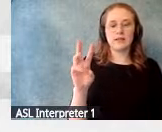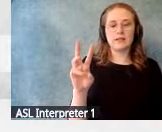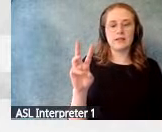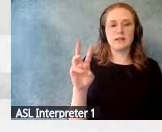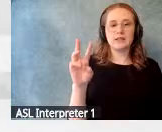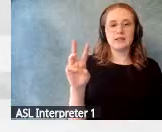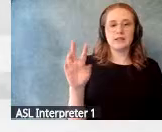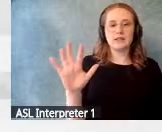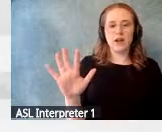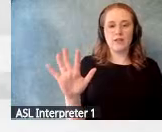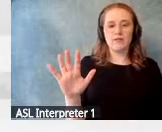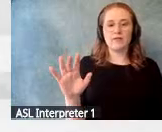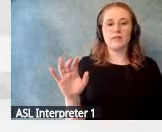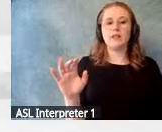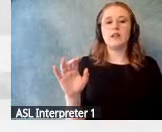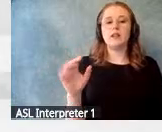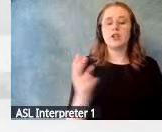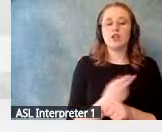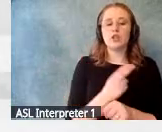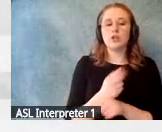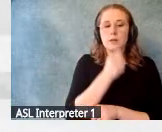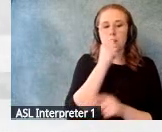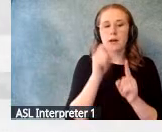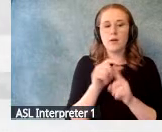854-611-7665 and use the password